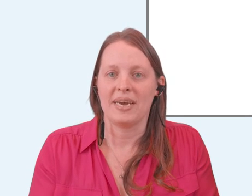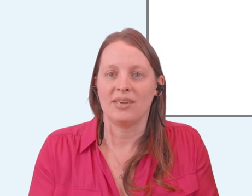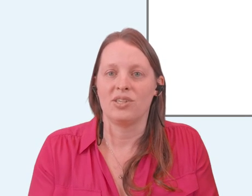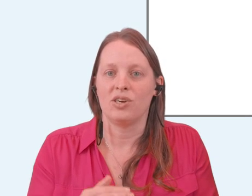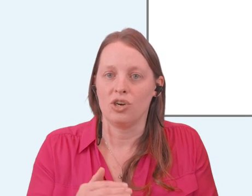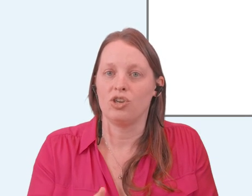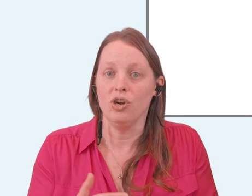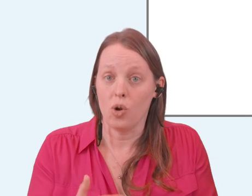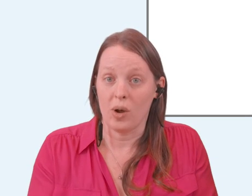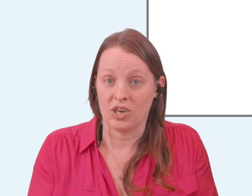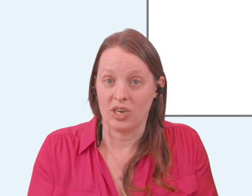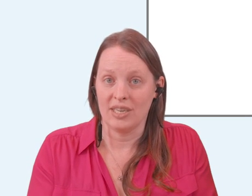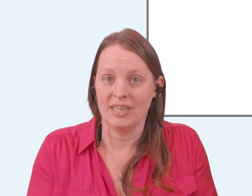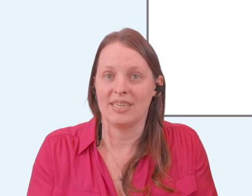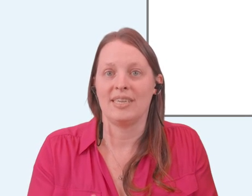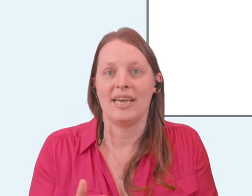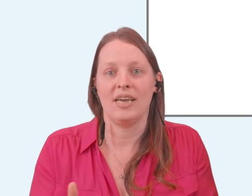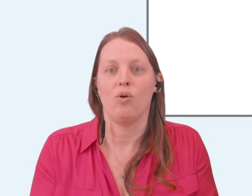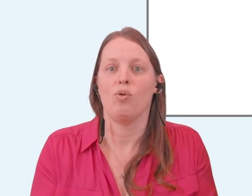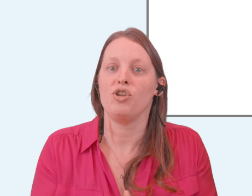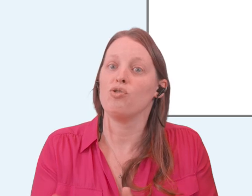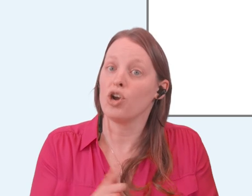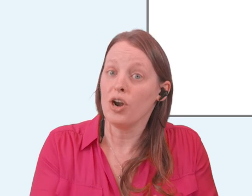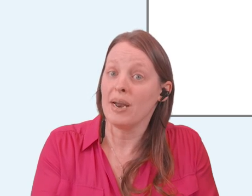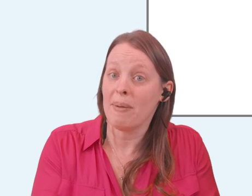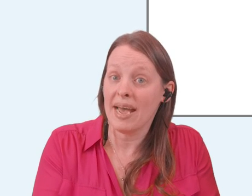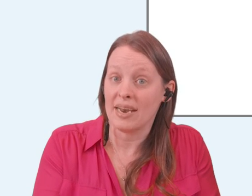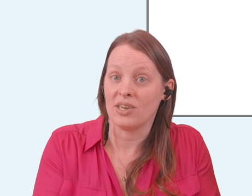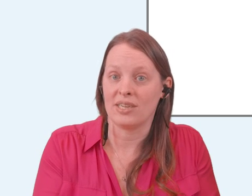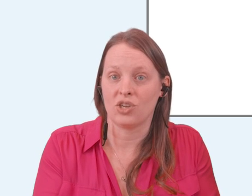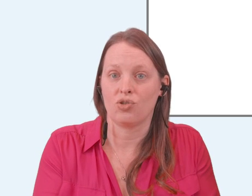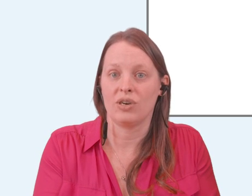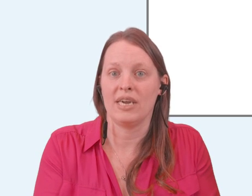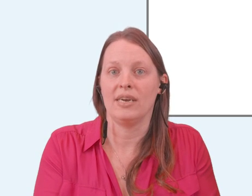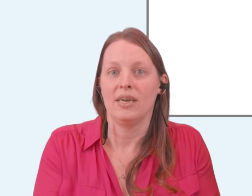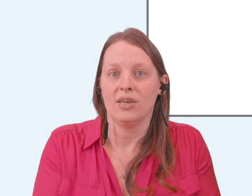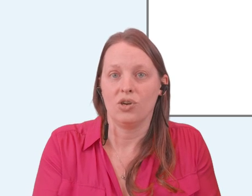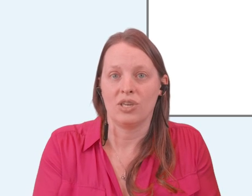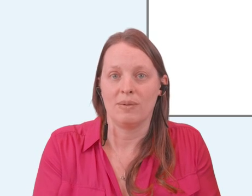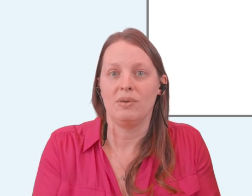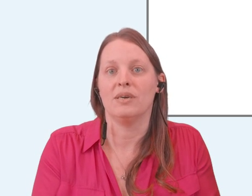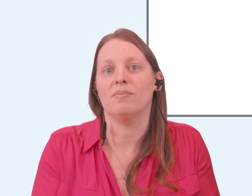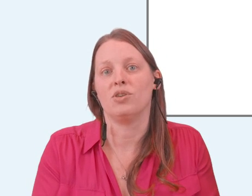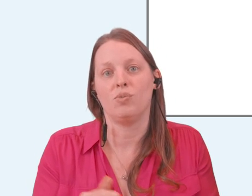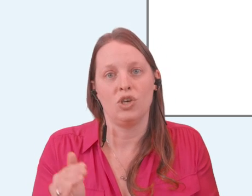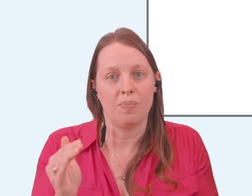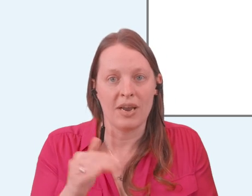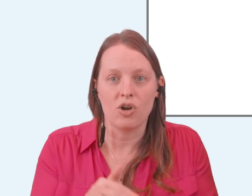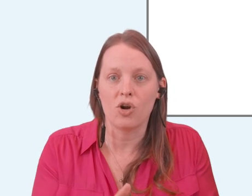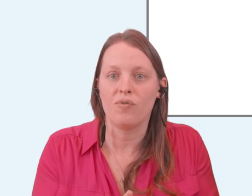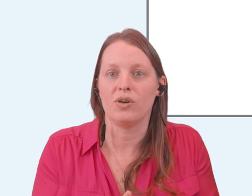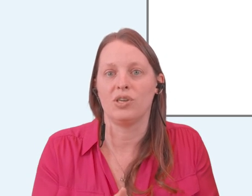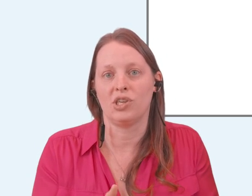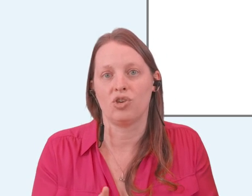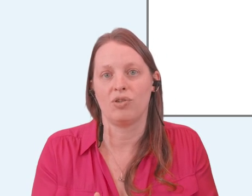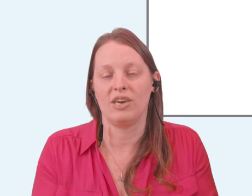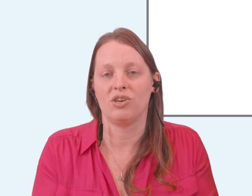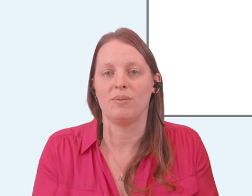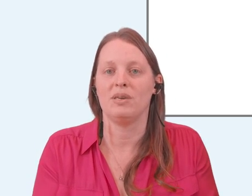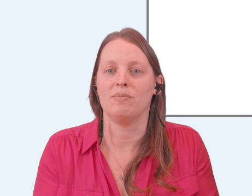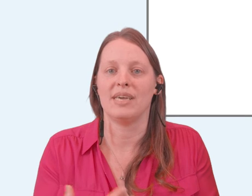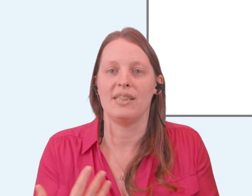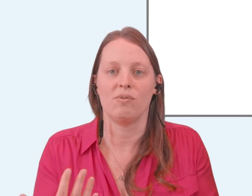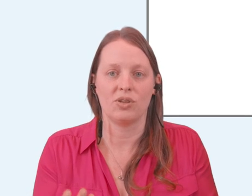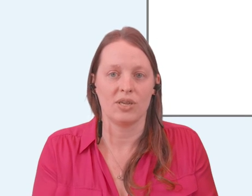questionnaire because there are certain questions that say, when you turn in bed, does this create your symptoms? When you bend over, does this create